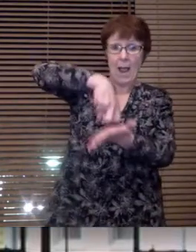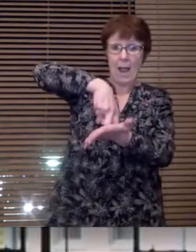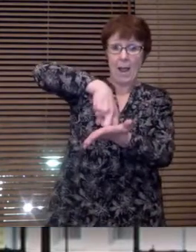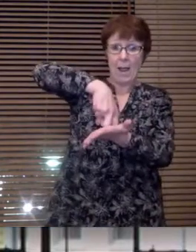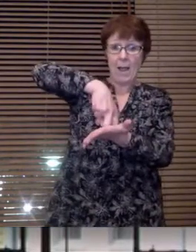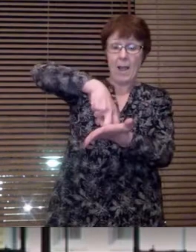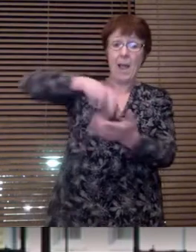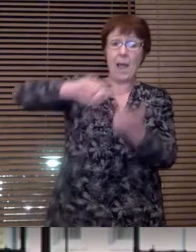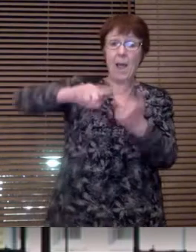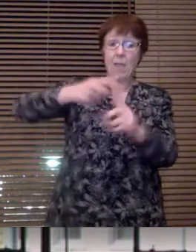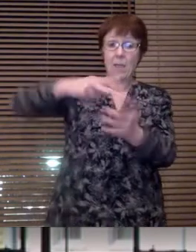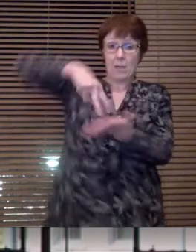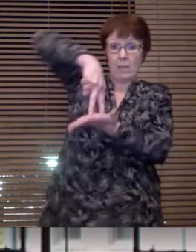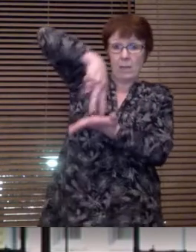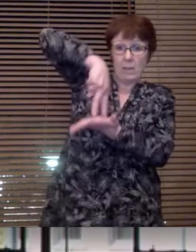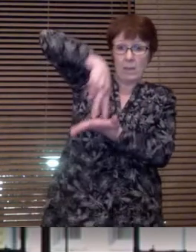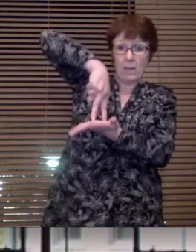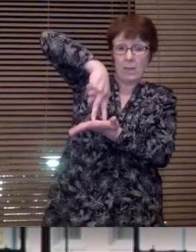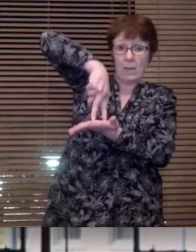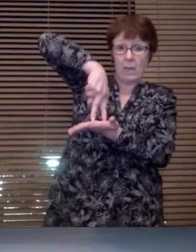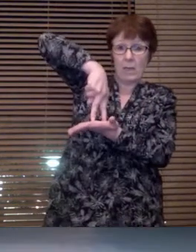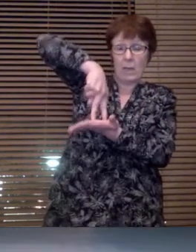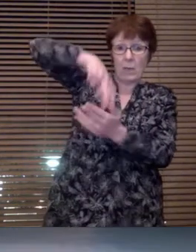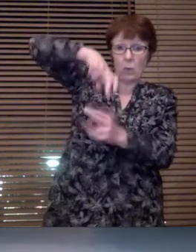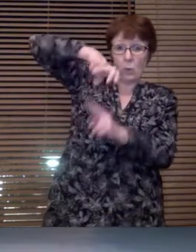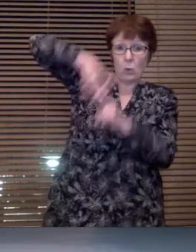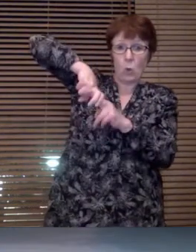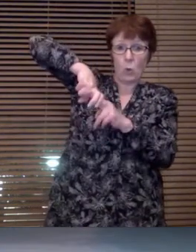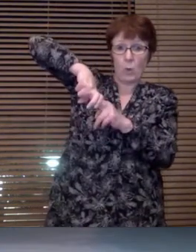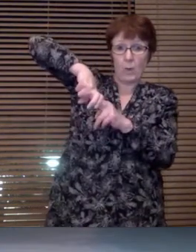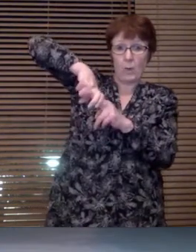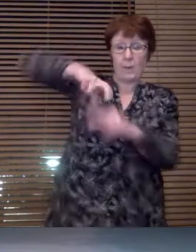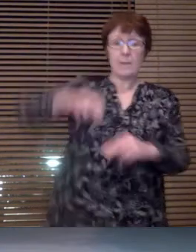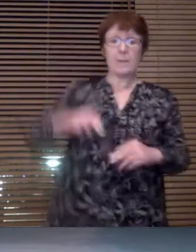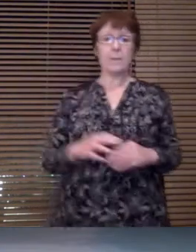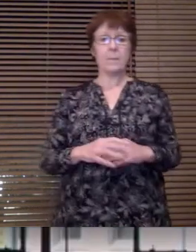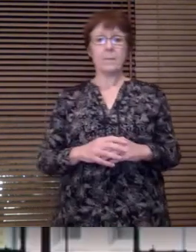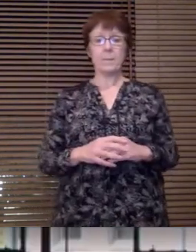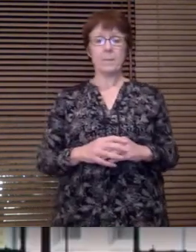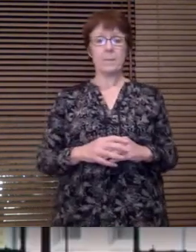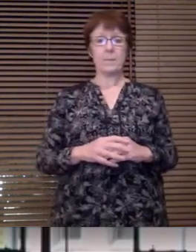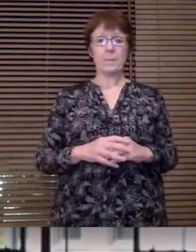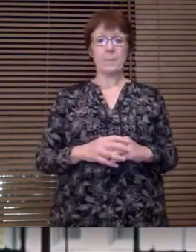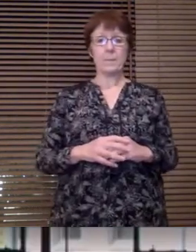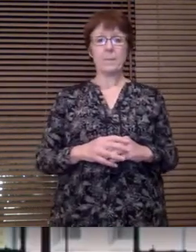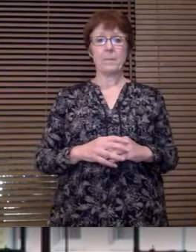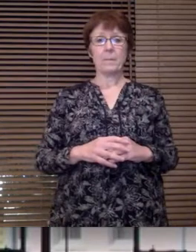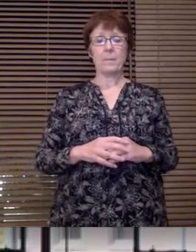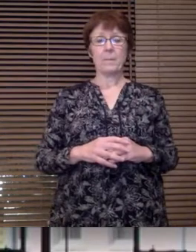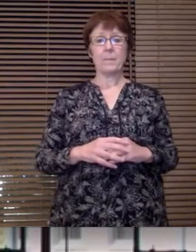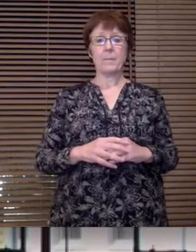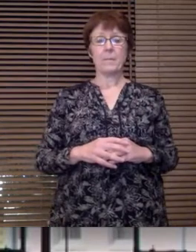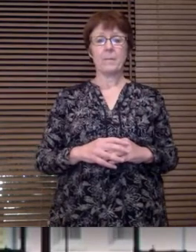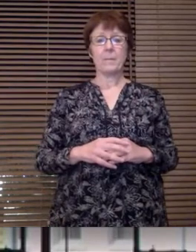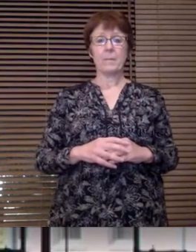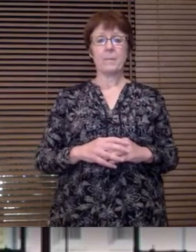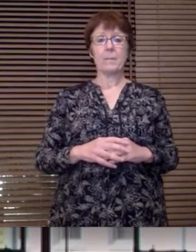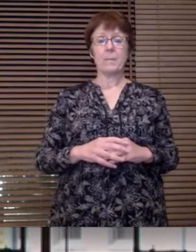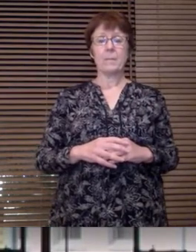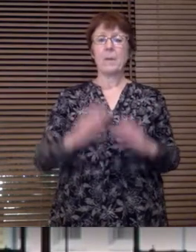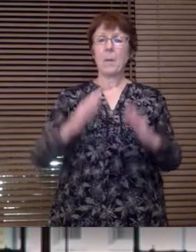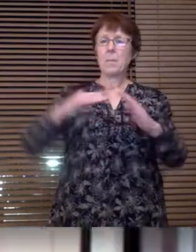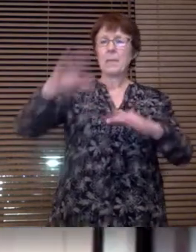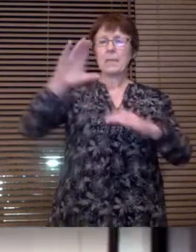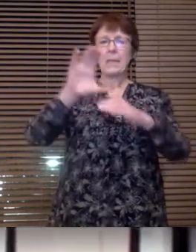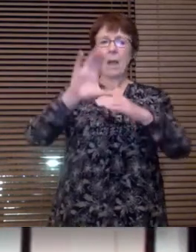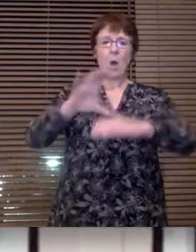your pace. If you need to put as much pressure on your legs as possible, do so. If you can, ideally, we want all the weight on top of the hands. It's going to be firing the